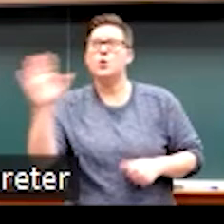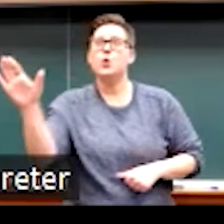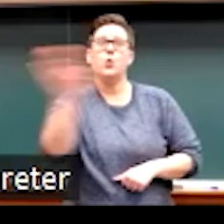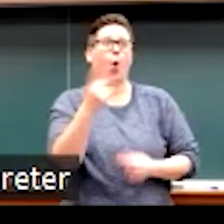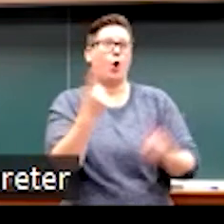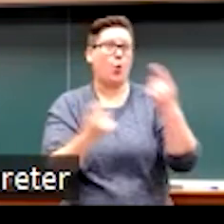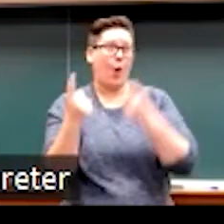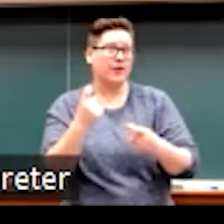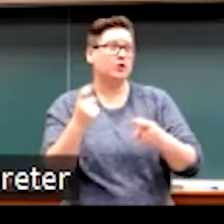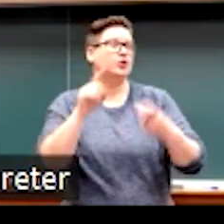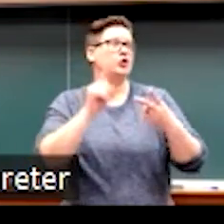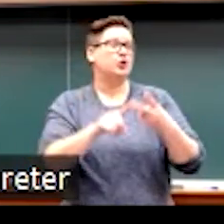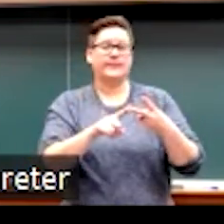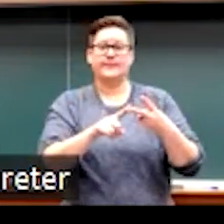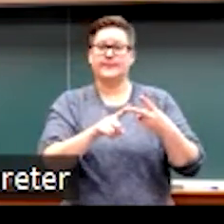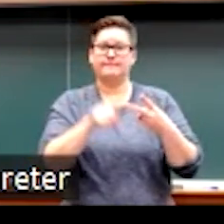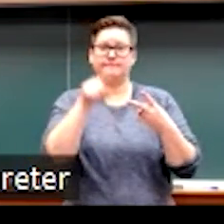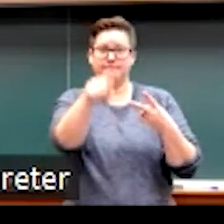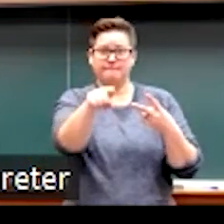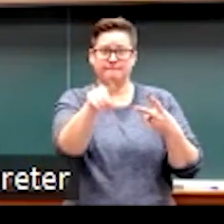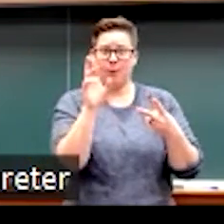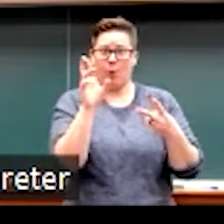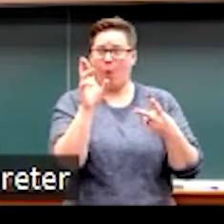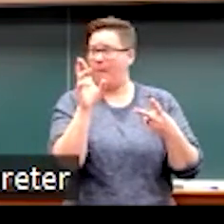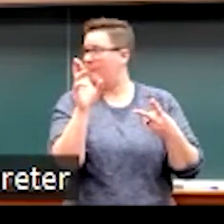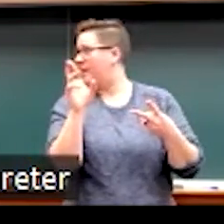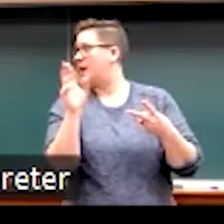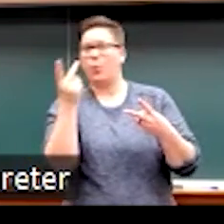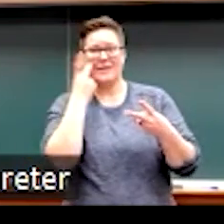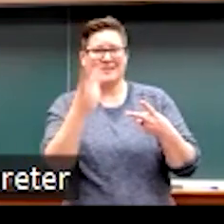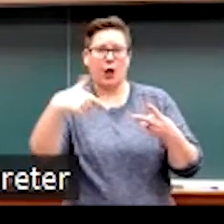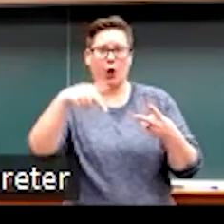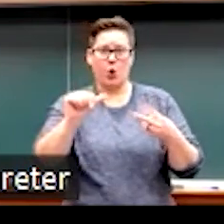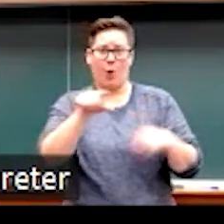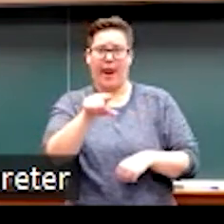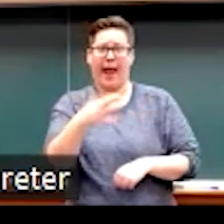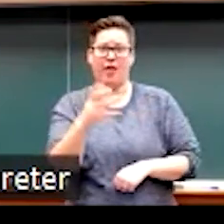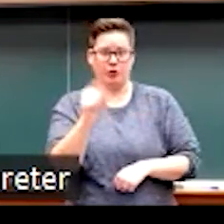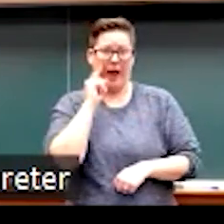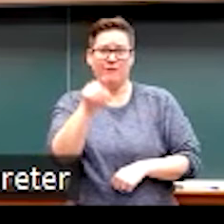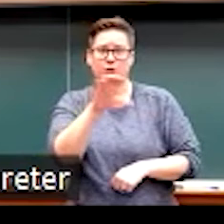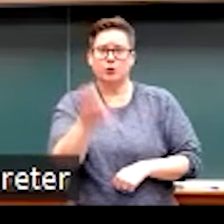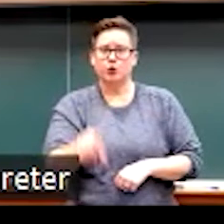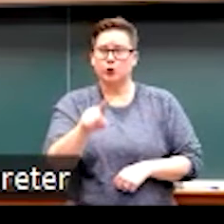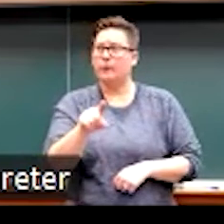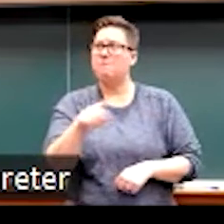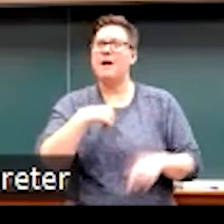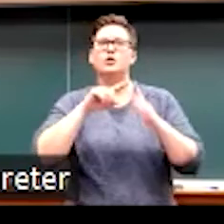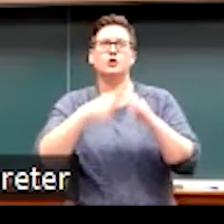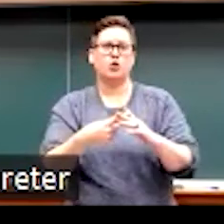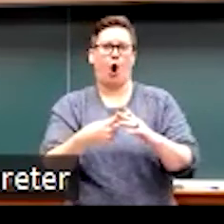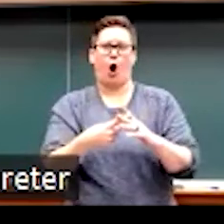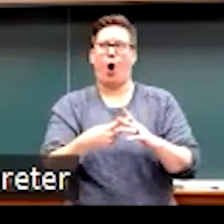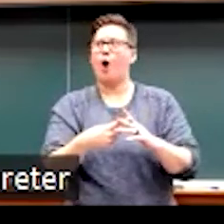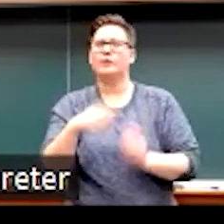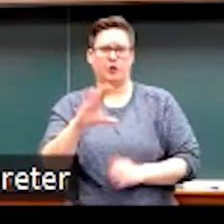you have, as well as hopefully the ability to monitor the Q&A in the chat. So I'm going to start with the Q&A